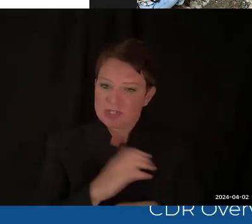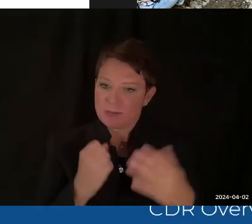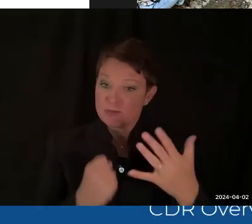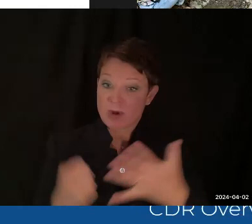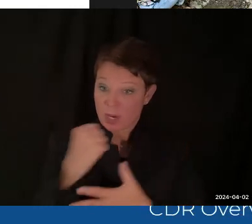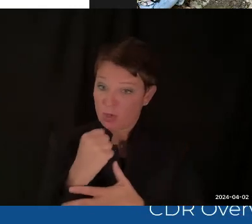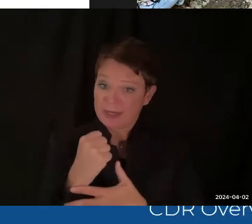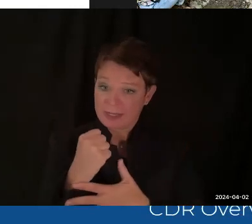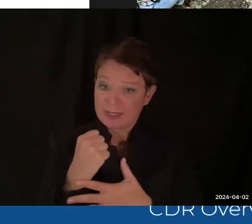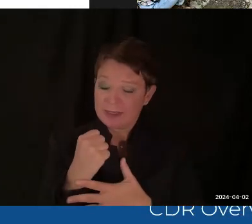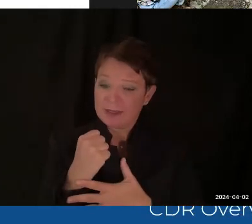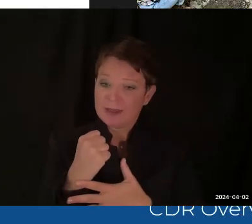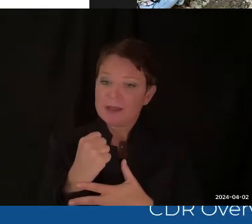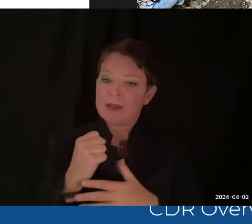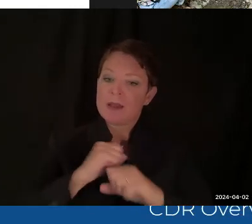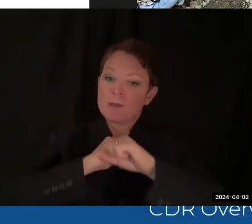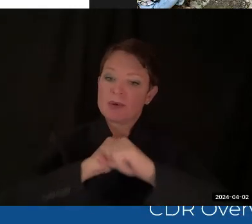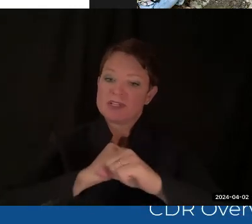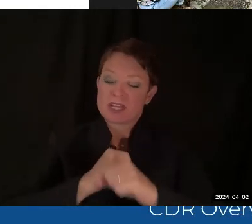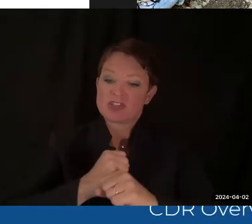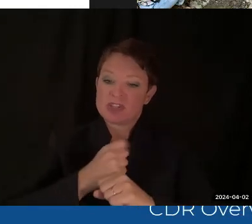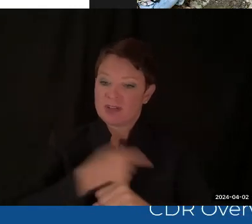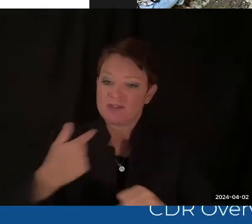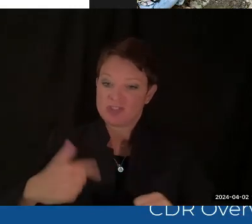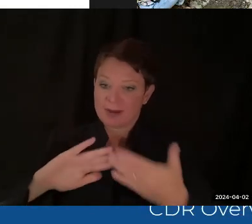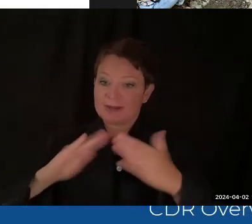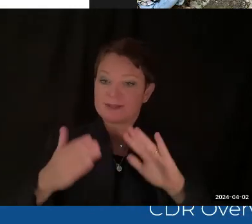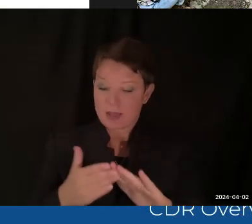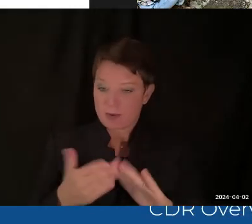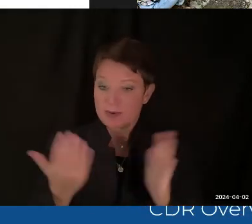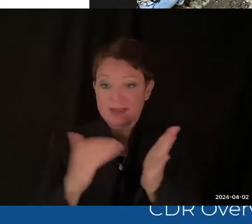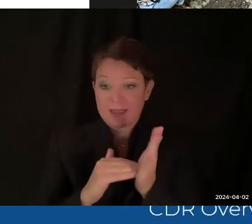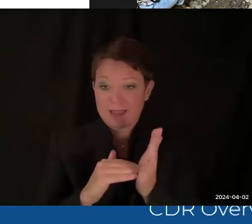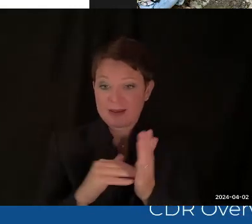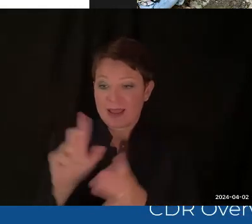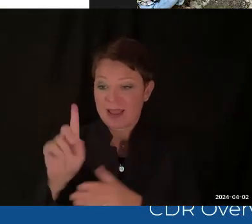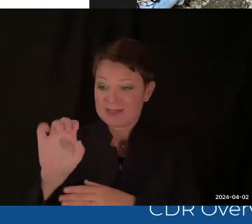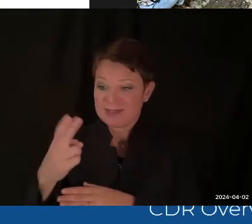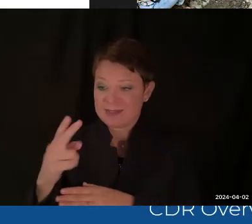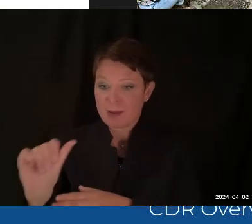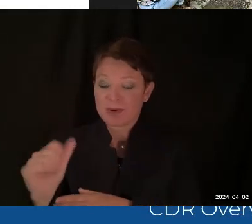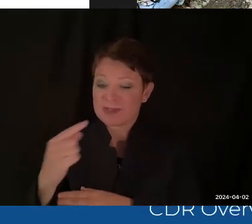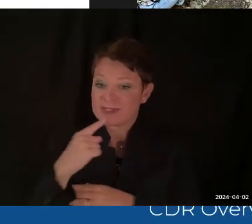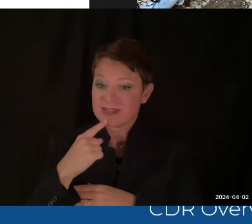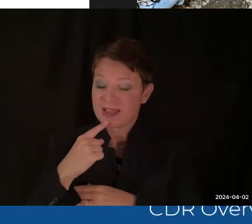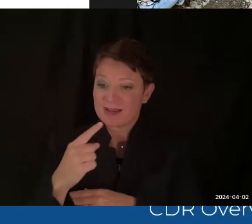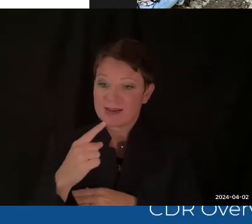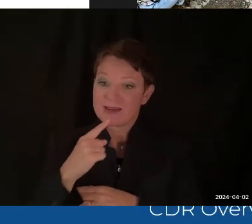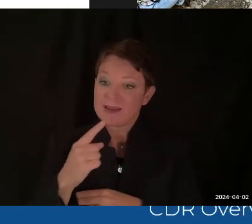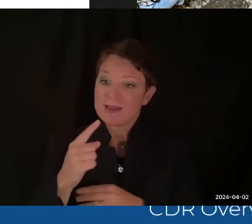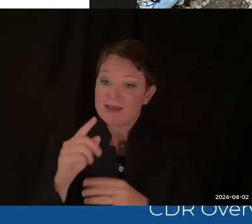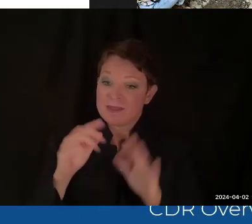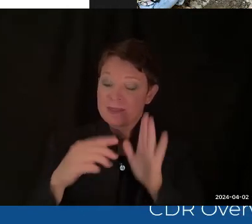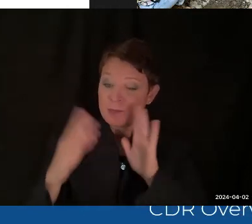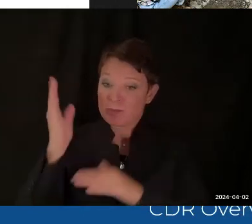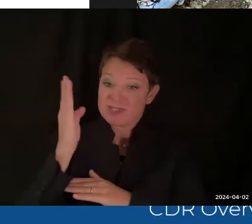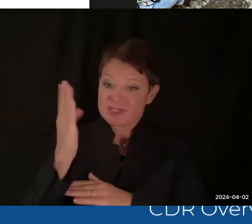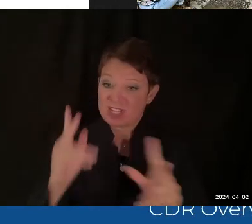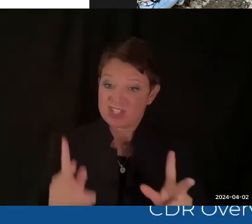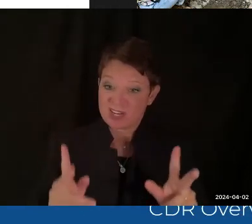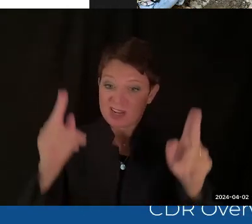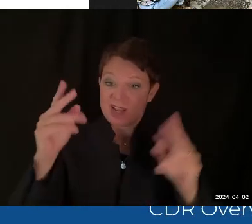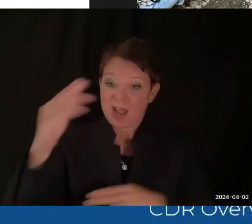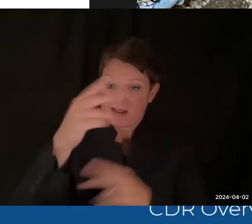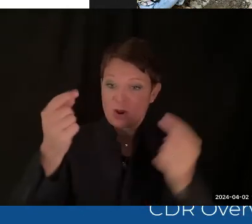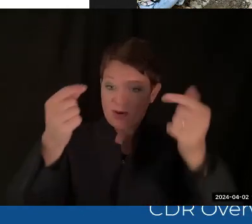priority of the protection of Chinatown. Again, as Deborah had said earlier, the invisibility of Chinatown in this presentation is